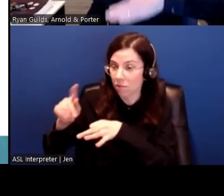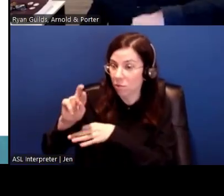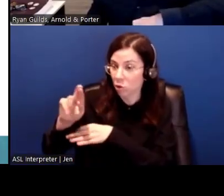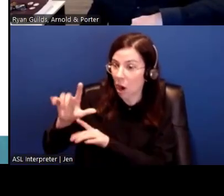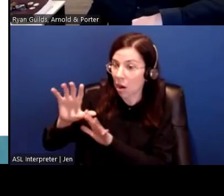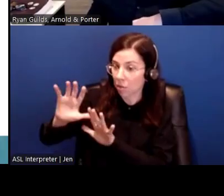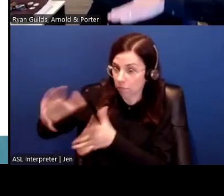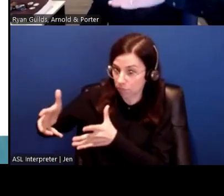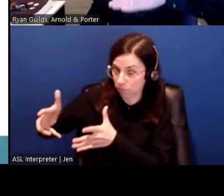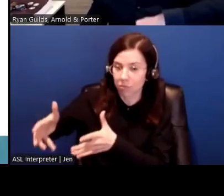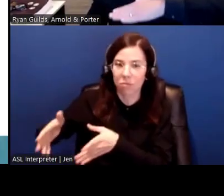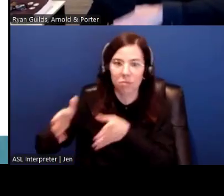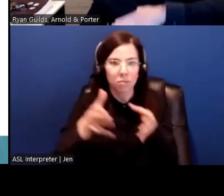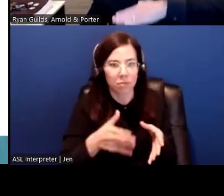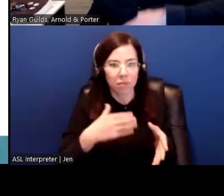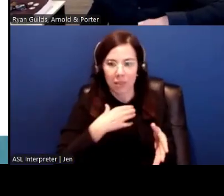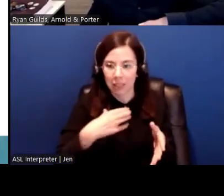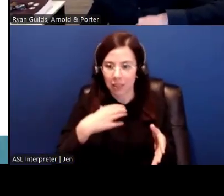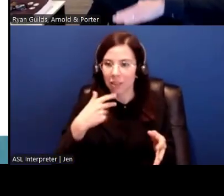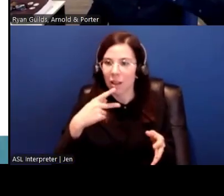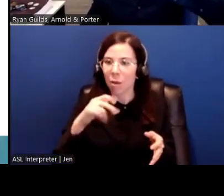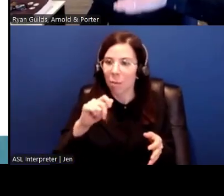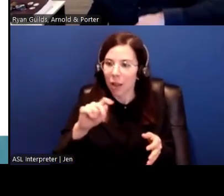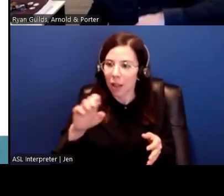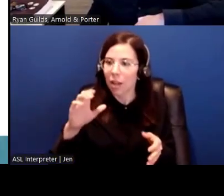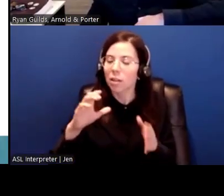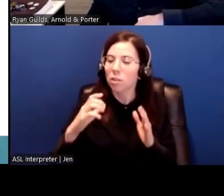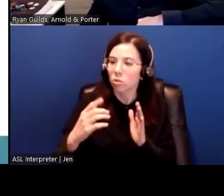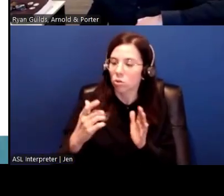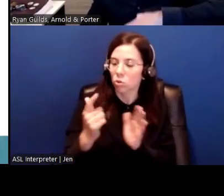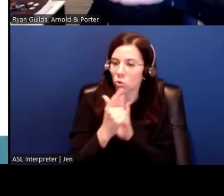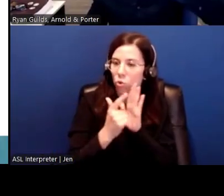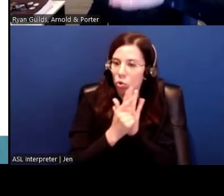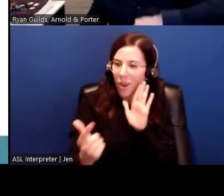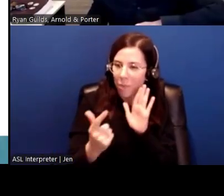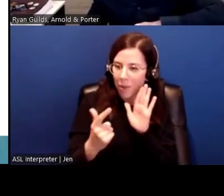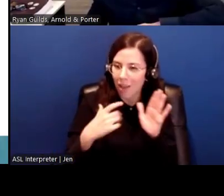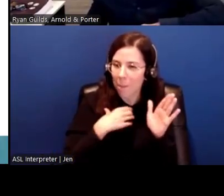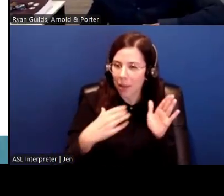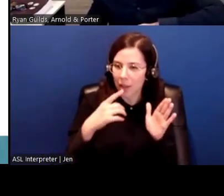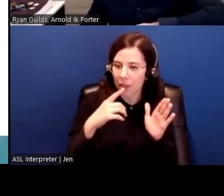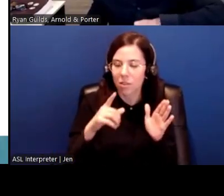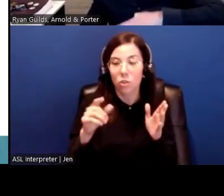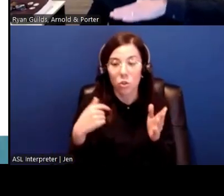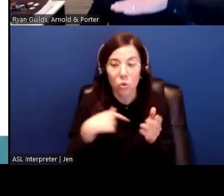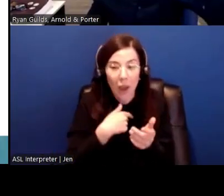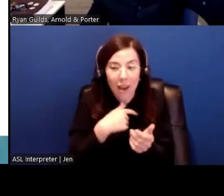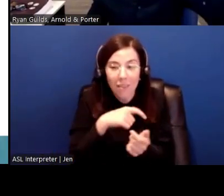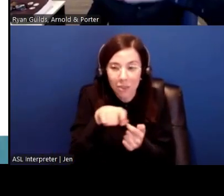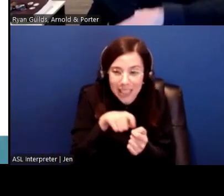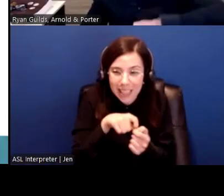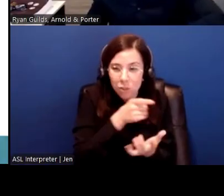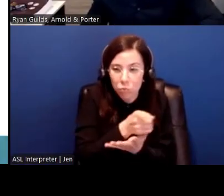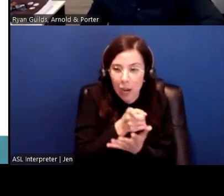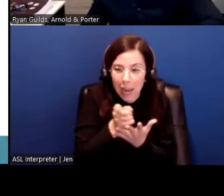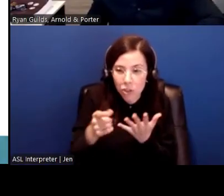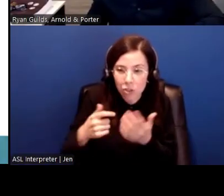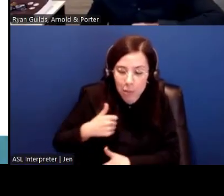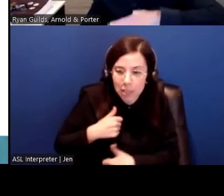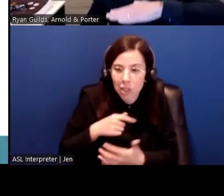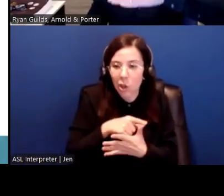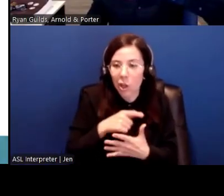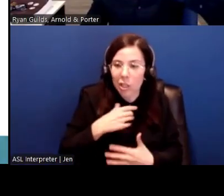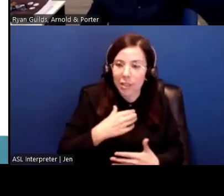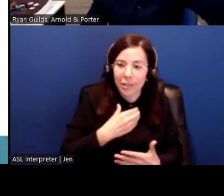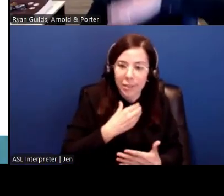immediate appellate court is the Court of Criminal Appeals for that branch. So there's a Navy Marine Court of Criminal Appeals, there's an Army Court of